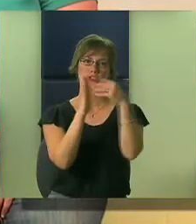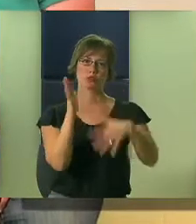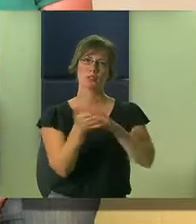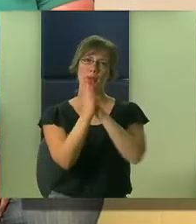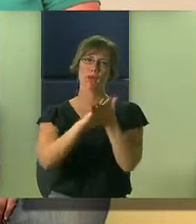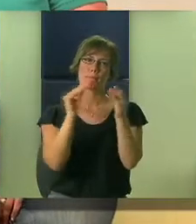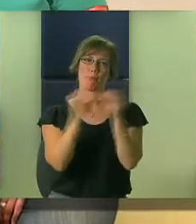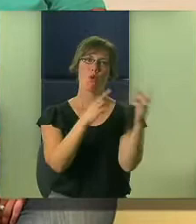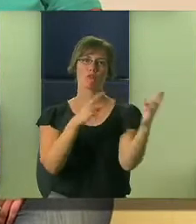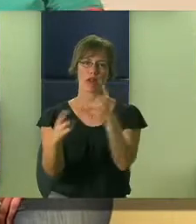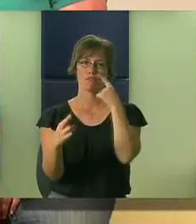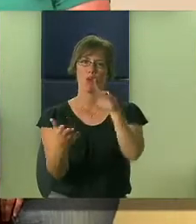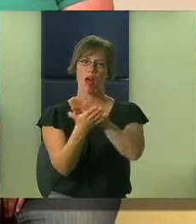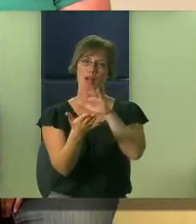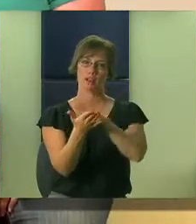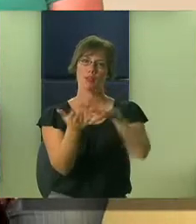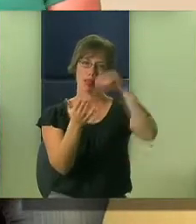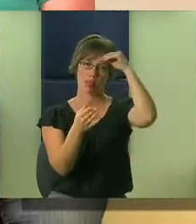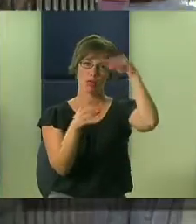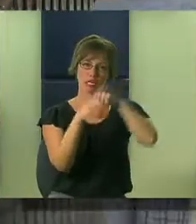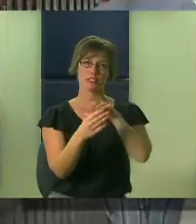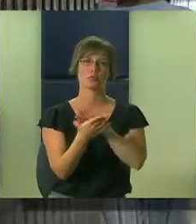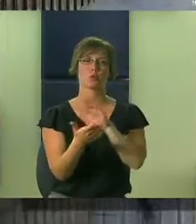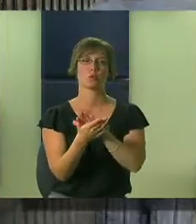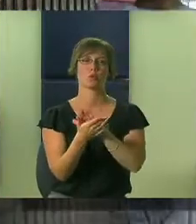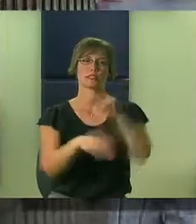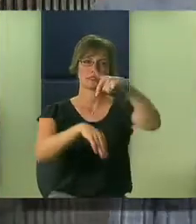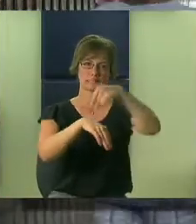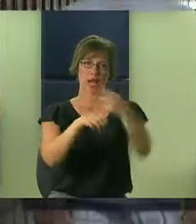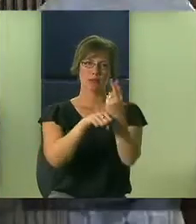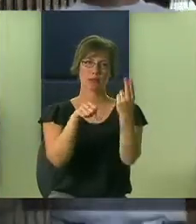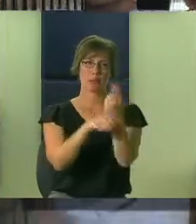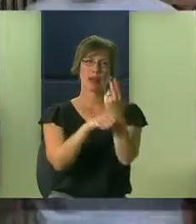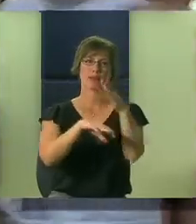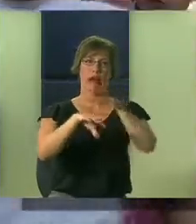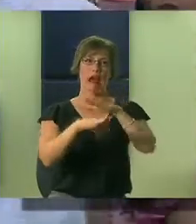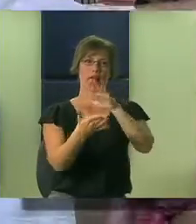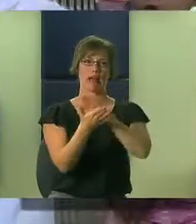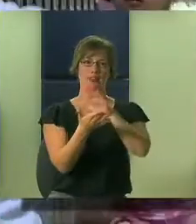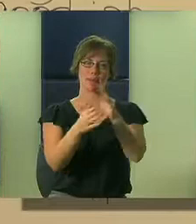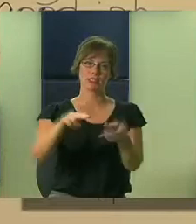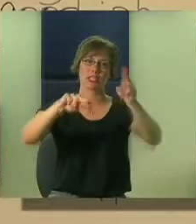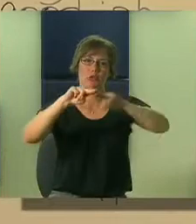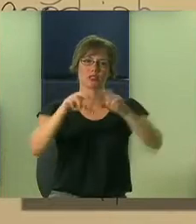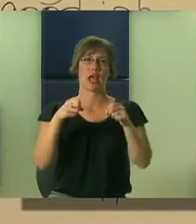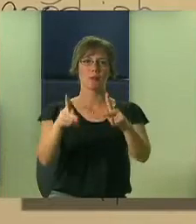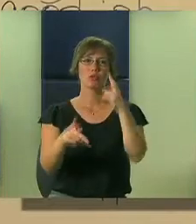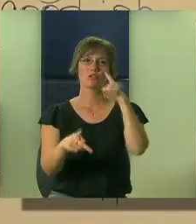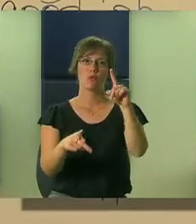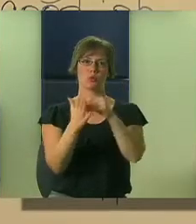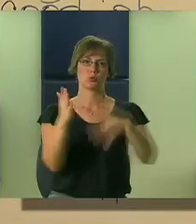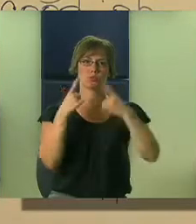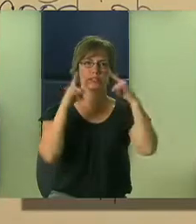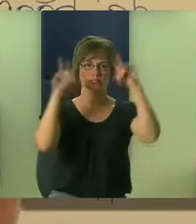more available for academic learning in school. When time spent on academics increases, opportunities for student success